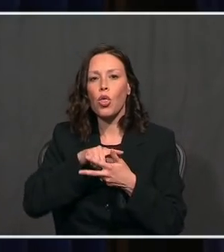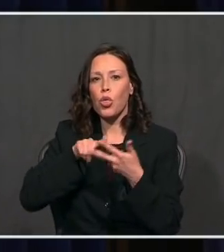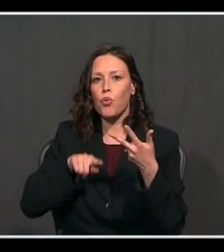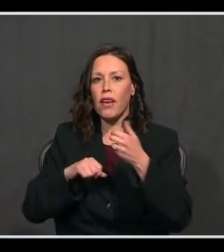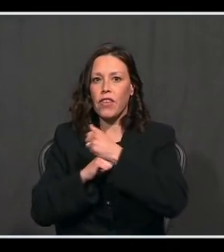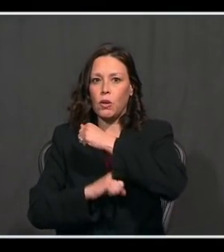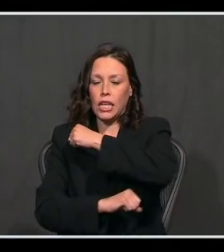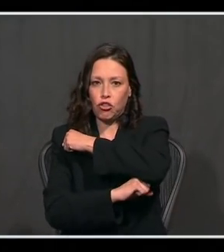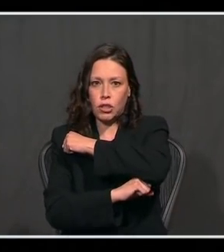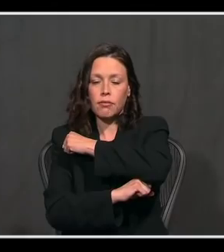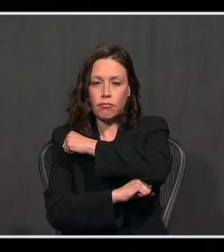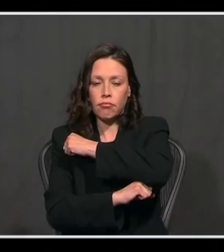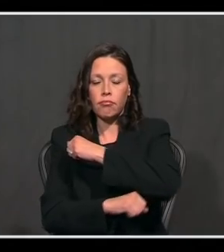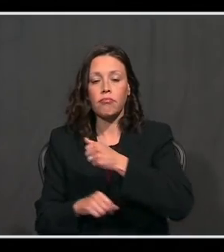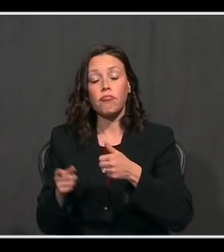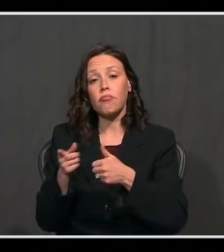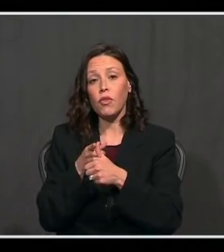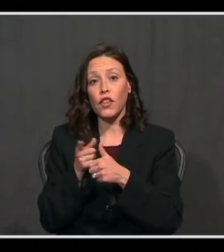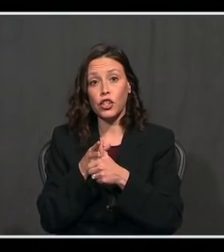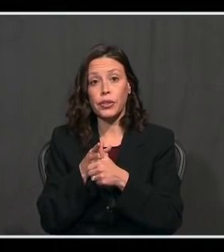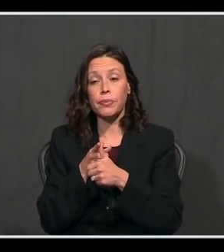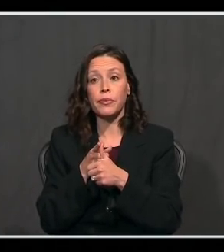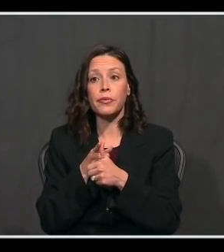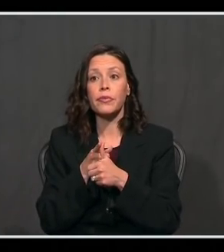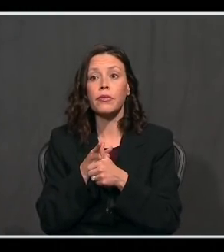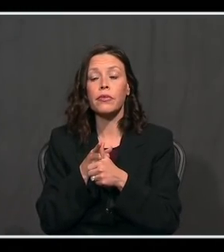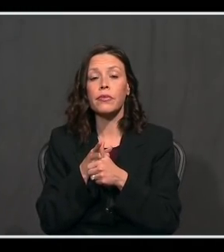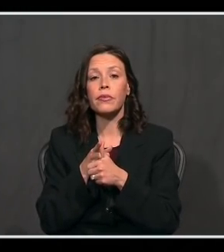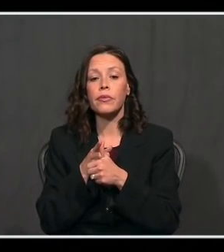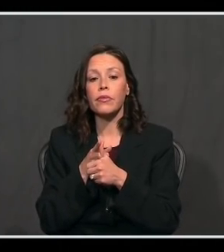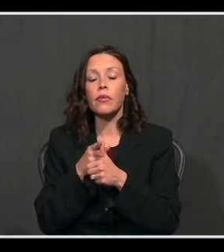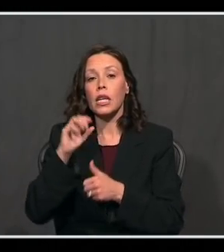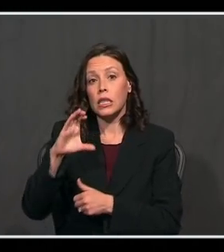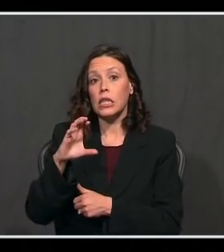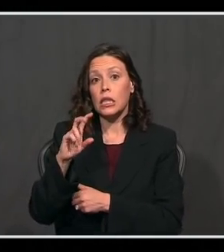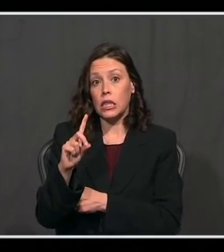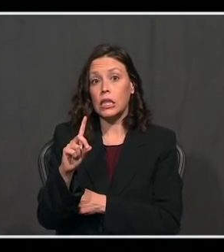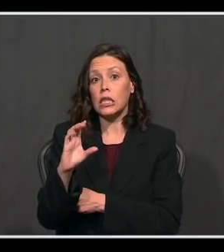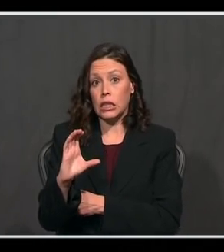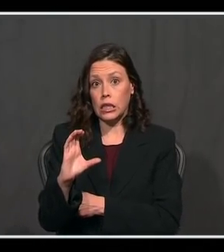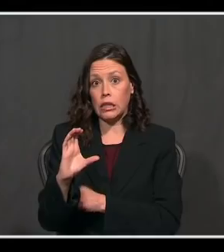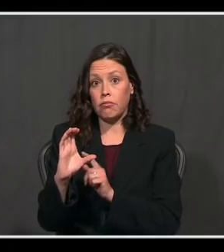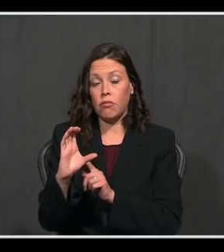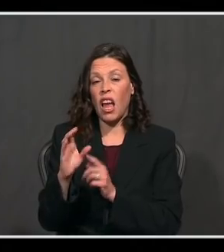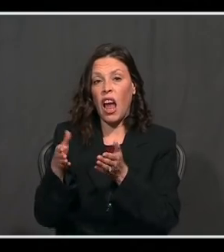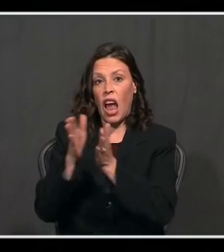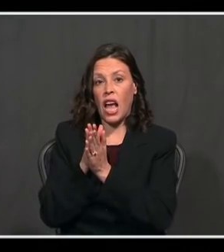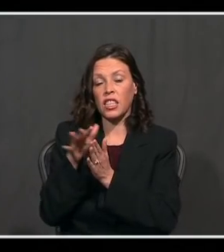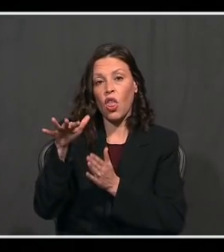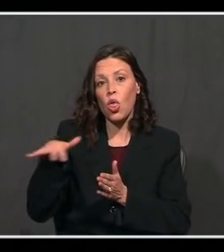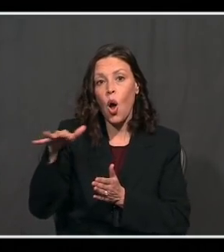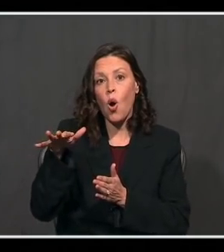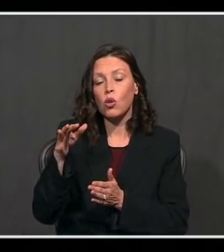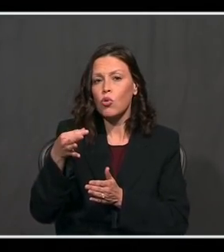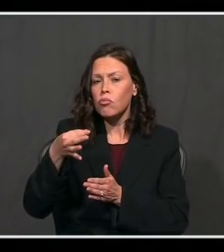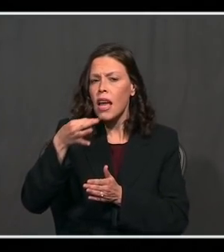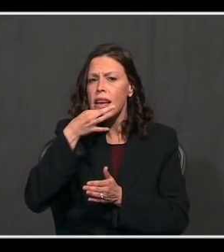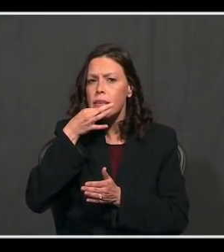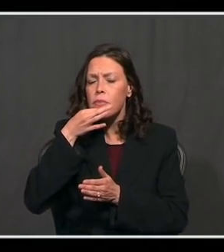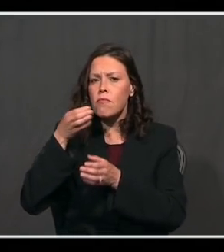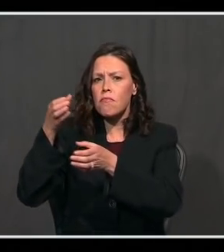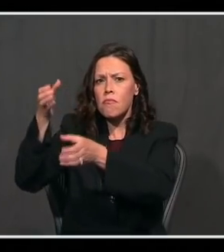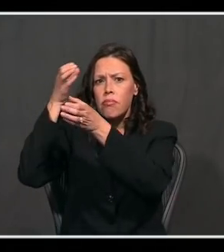to our plan. First and foremost, we went to the CDC, experts, right?